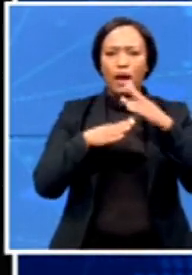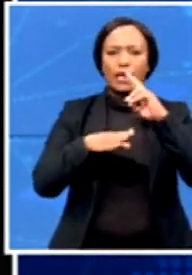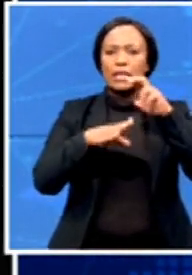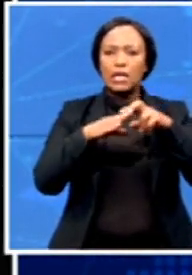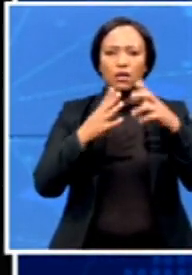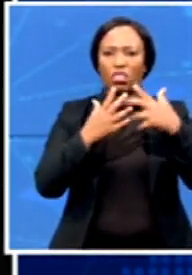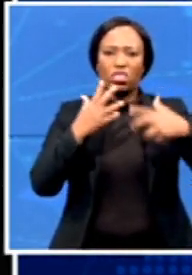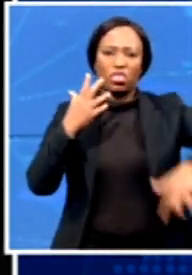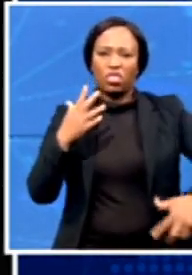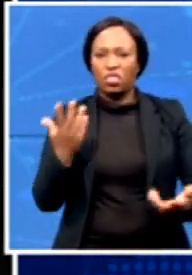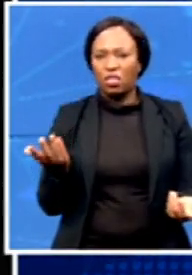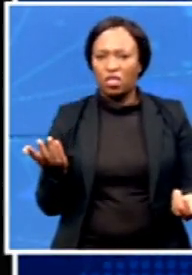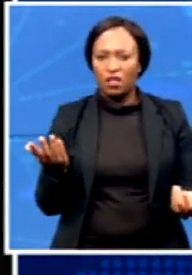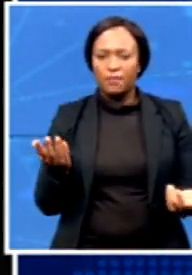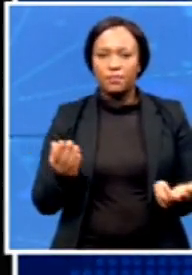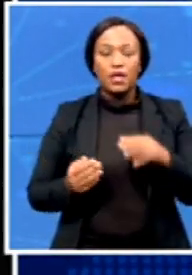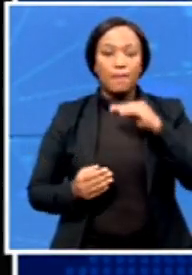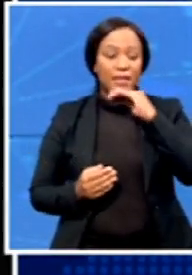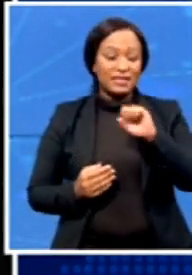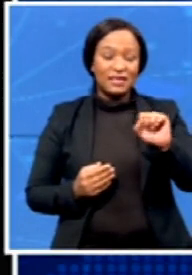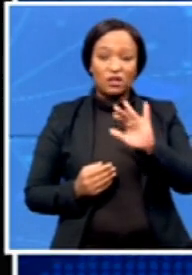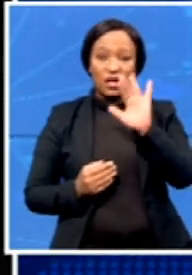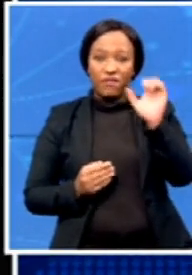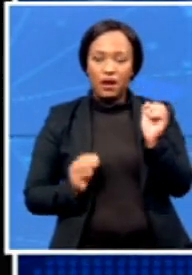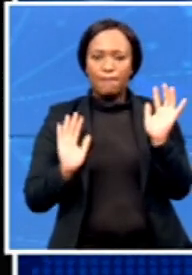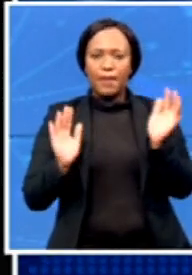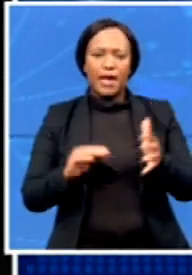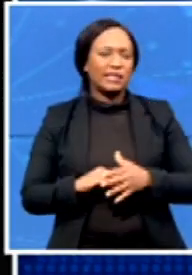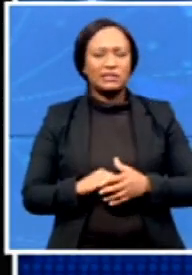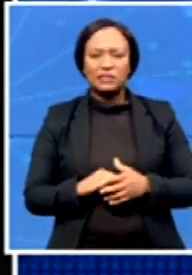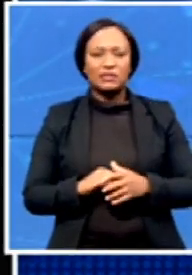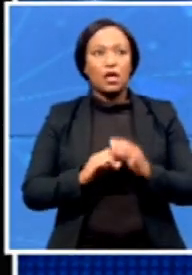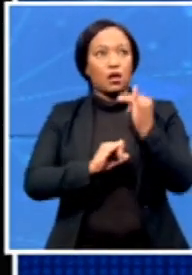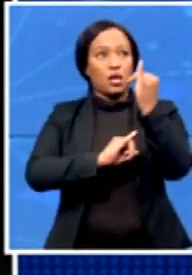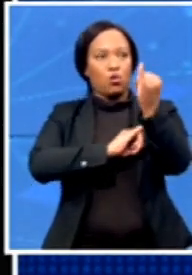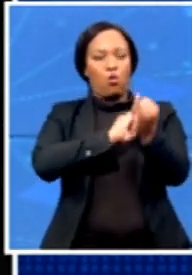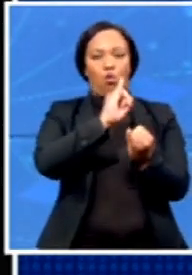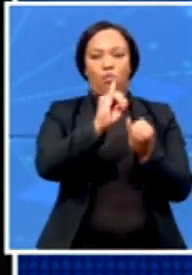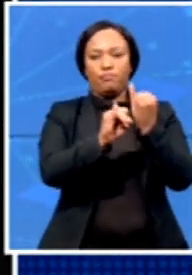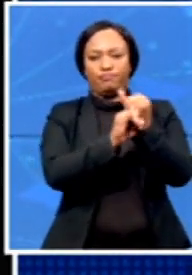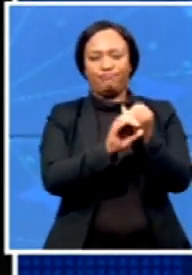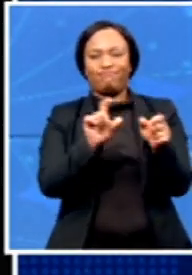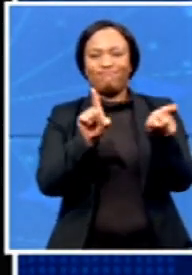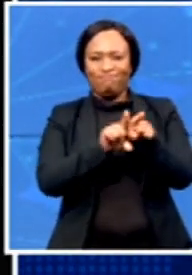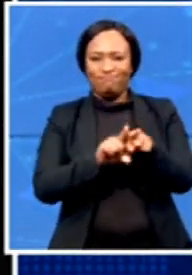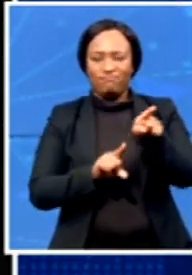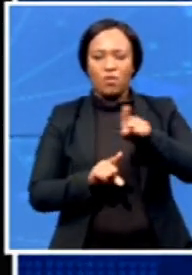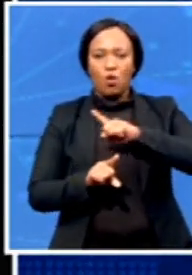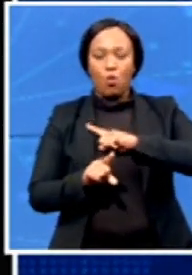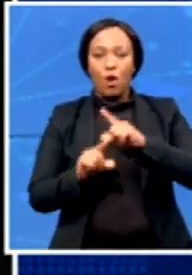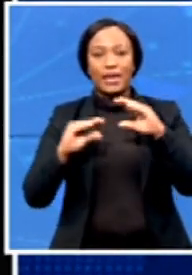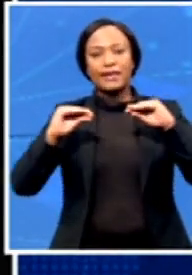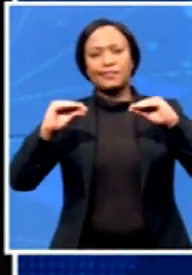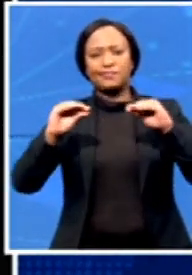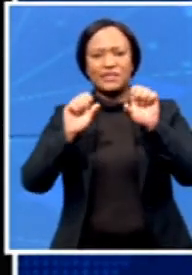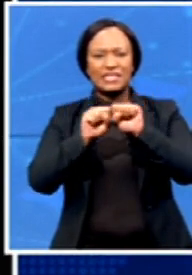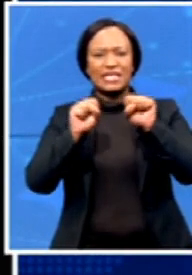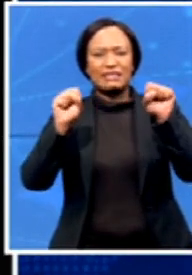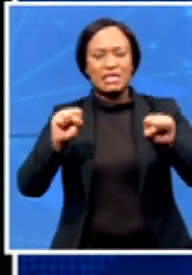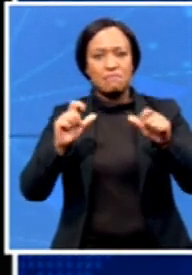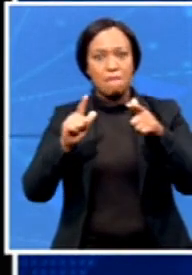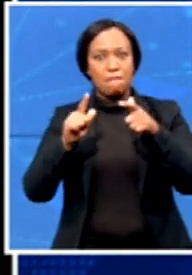globally, the education system is really ripe for major transformation. We are entering this fourth